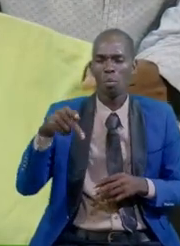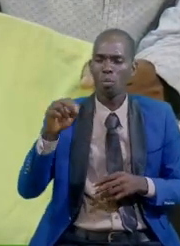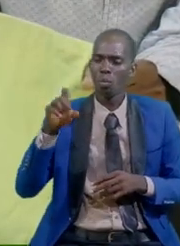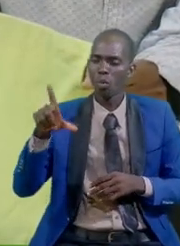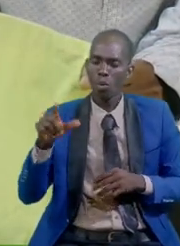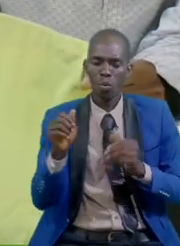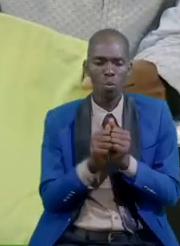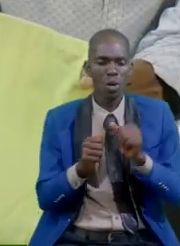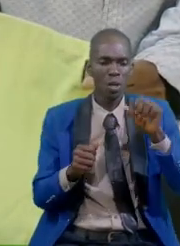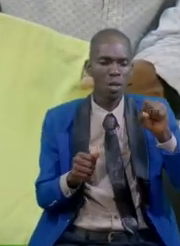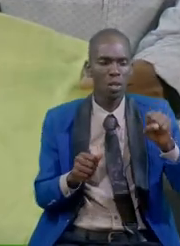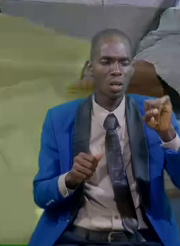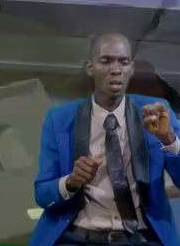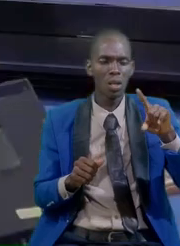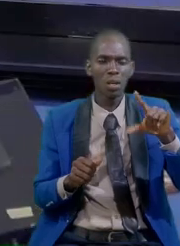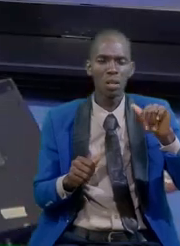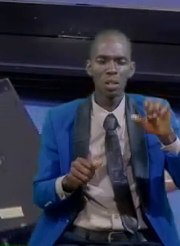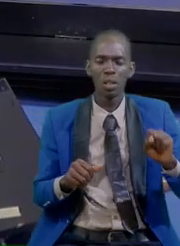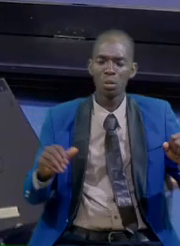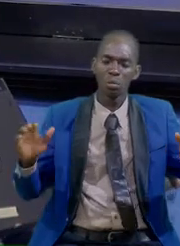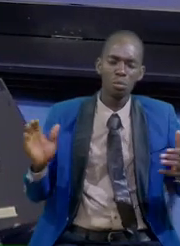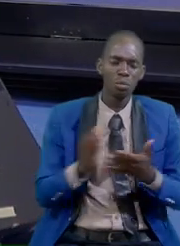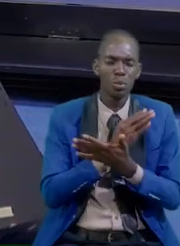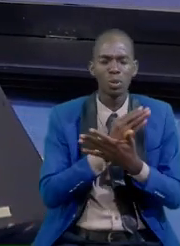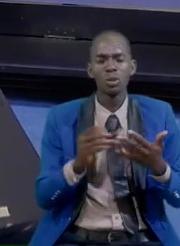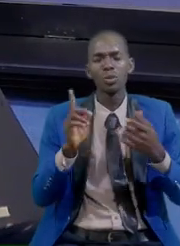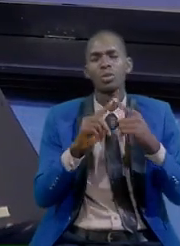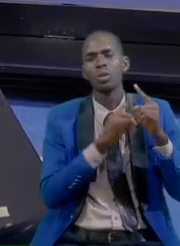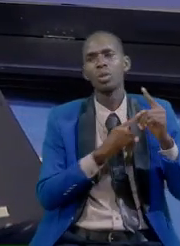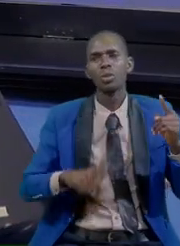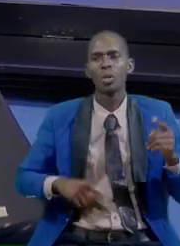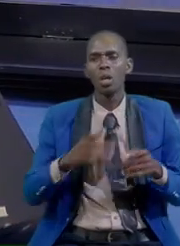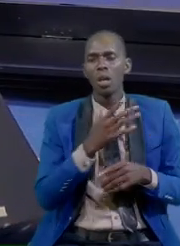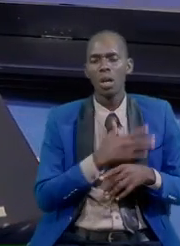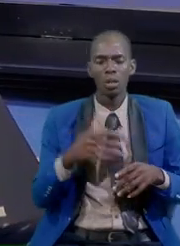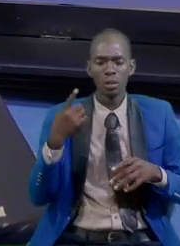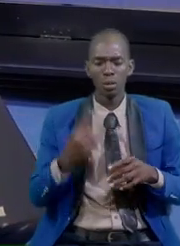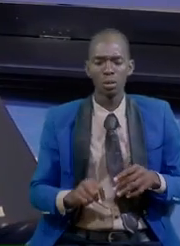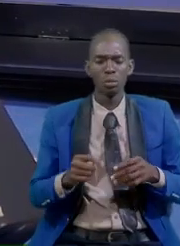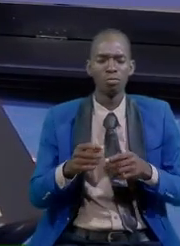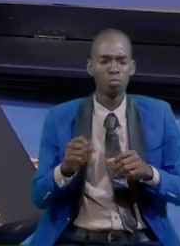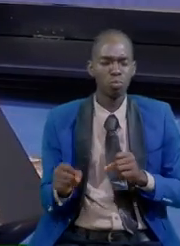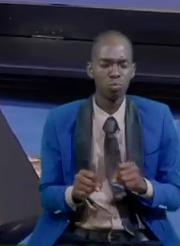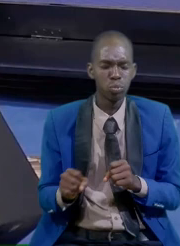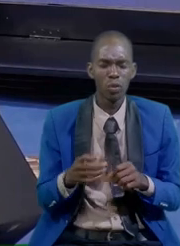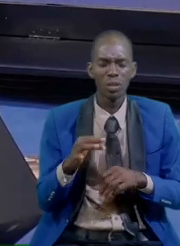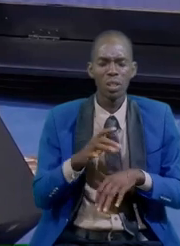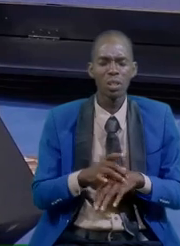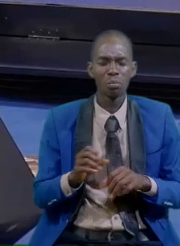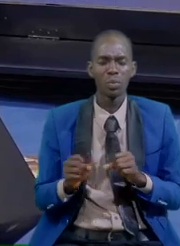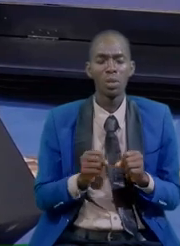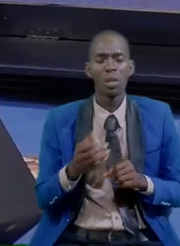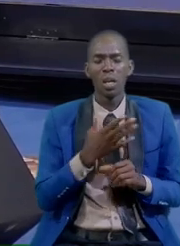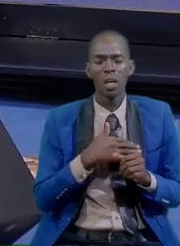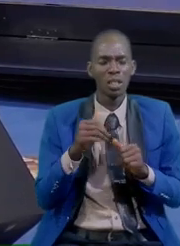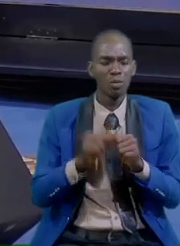and the prison doors were open and the foundations of the prison shaking and everyone's bands